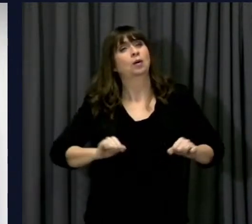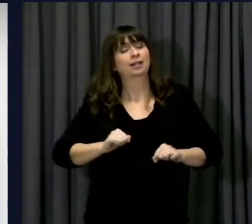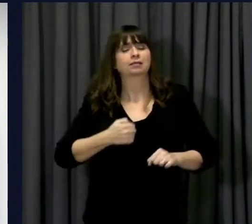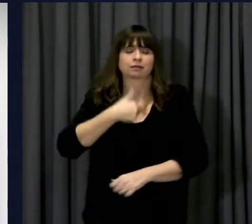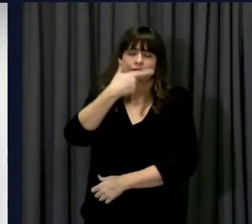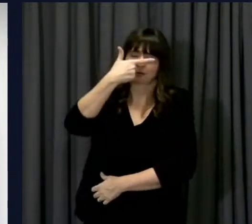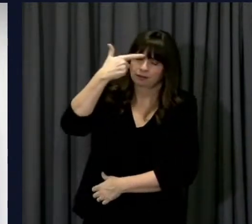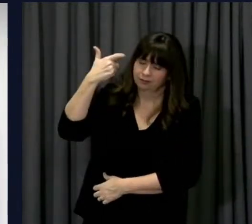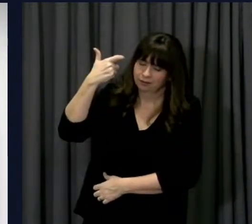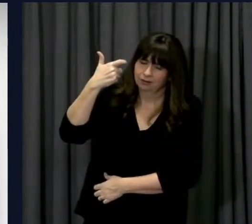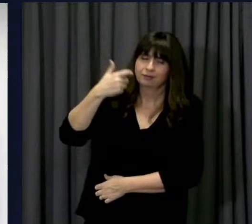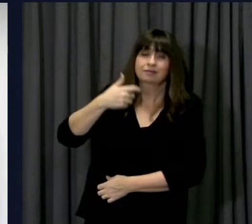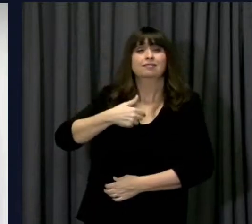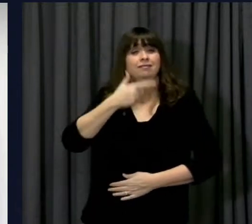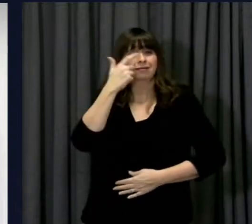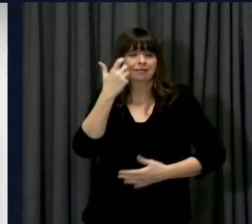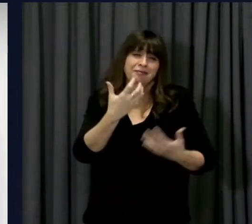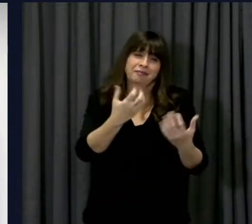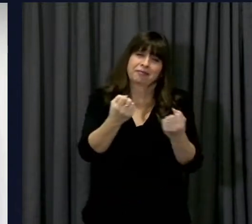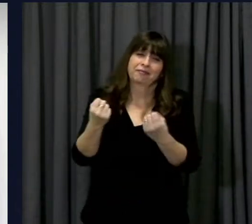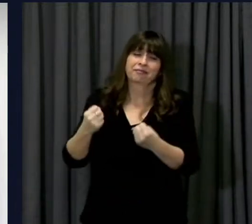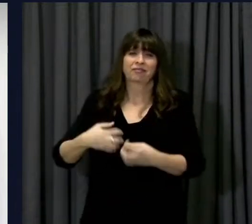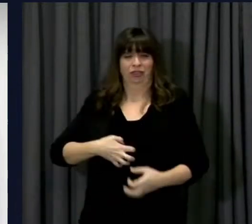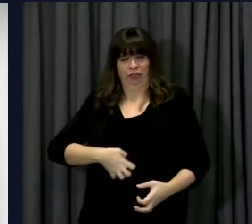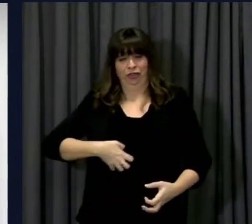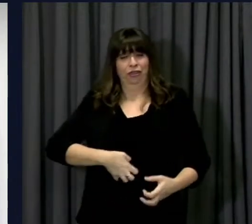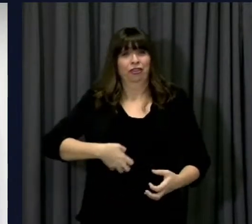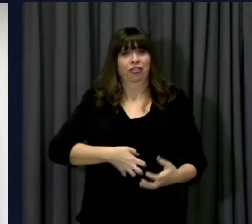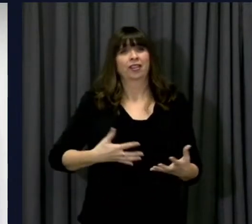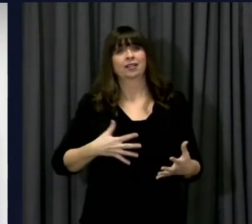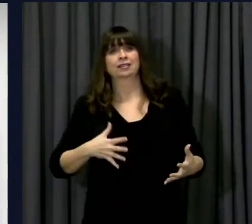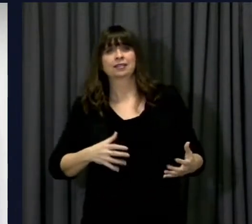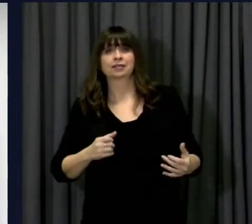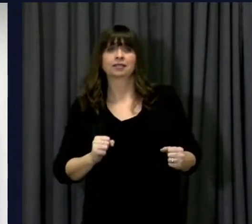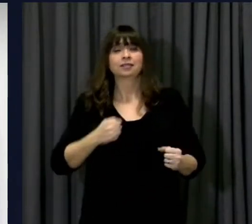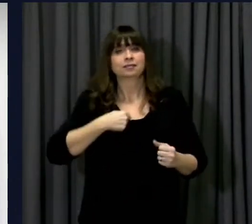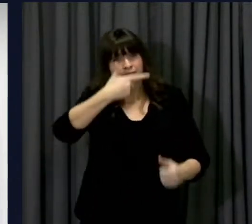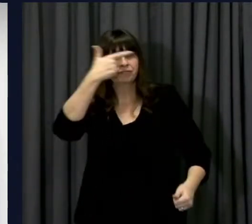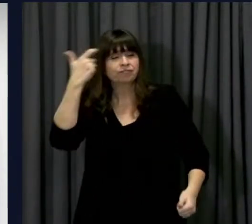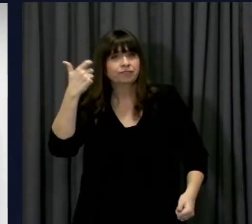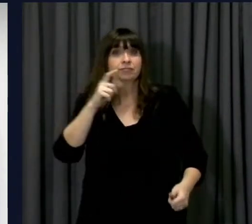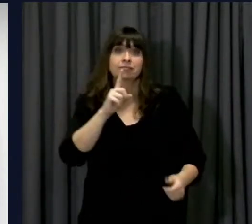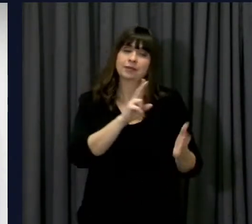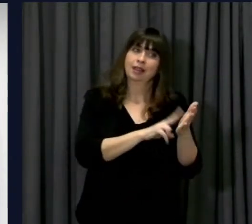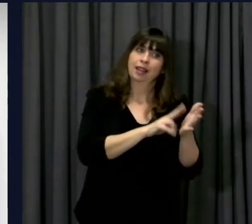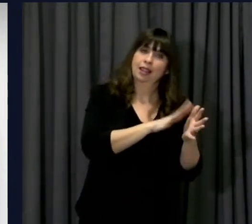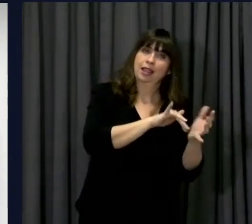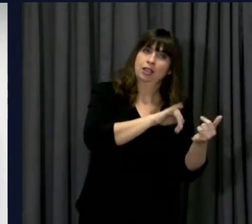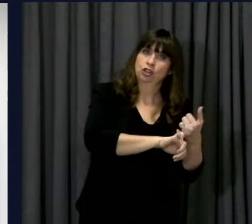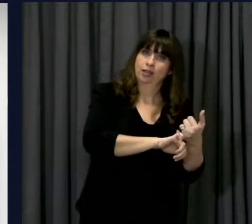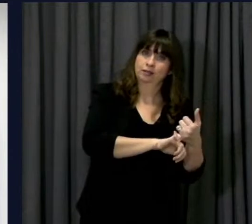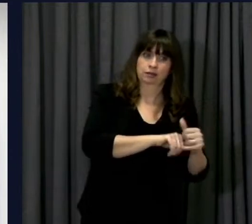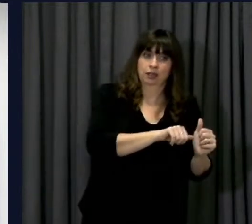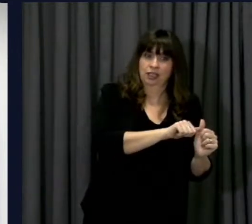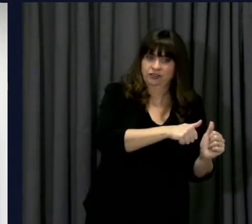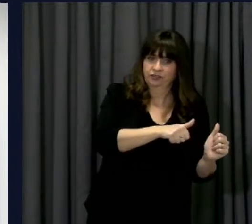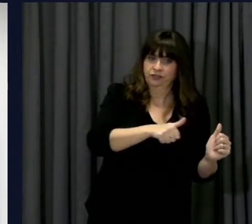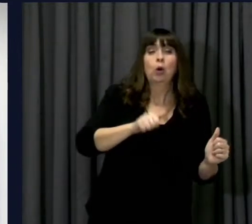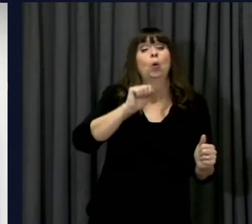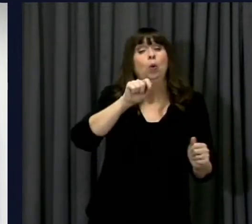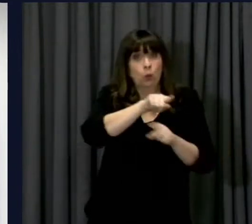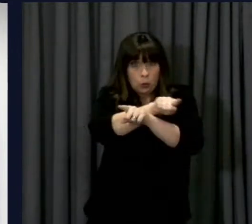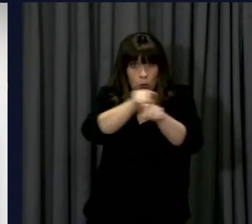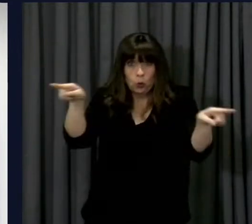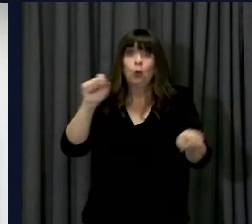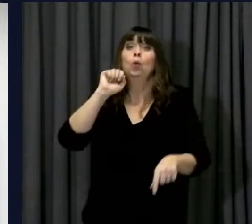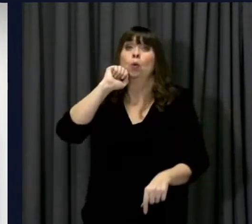do understand that quite natural human anxiety, but our NHS-led programme is not going to forget people. We will get to you, and we're going to